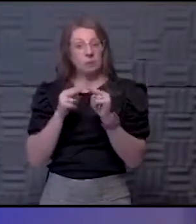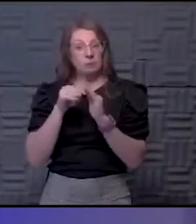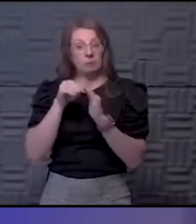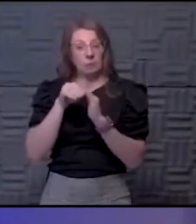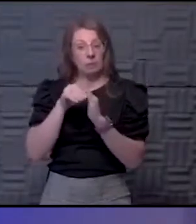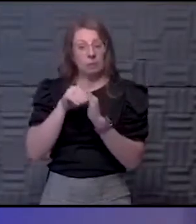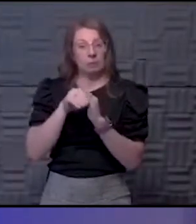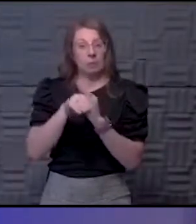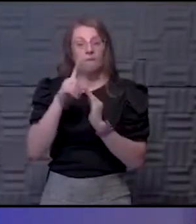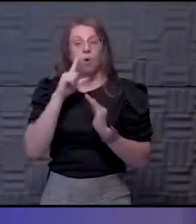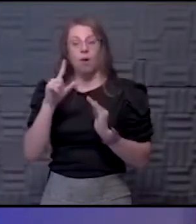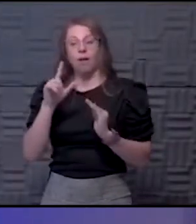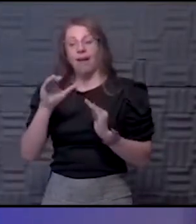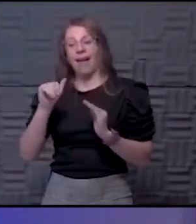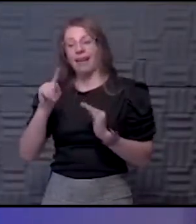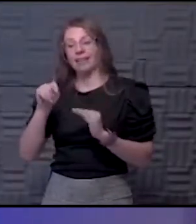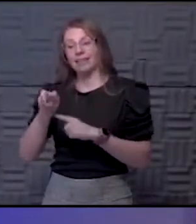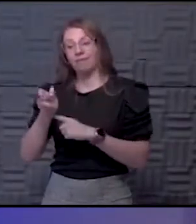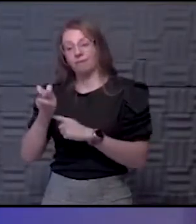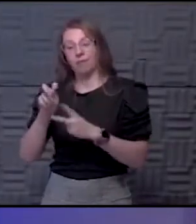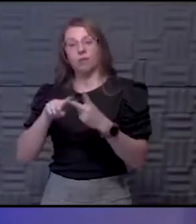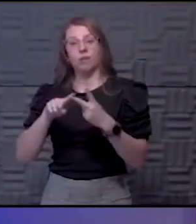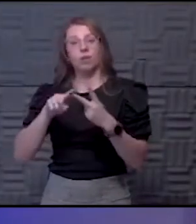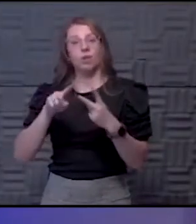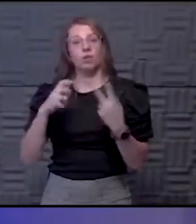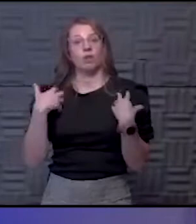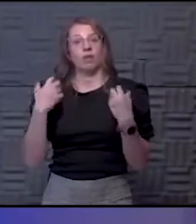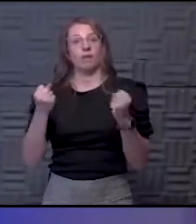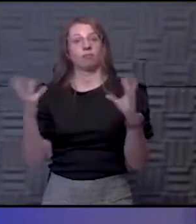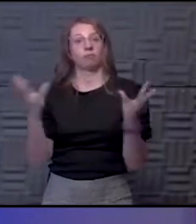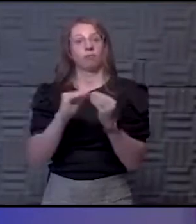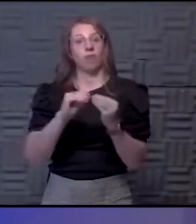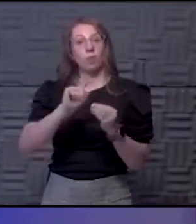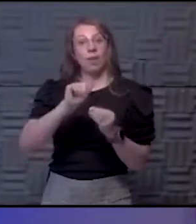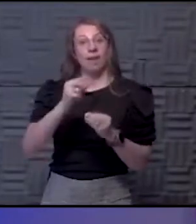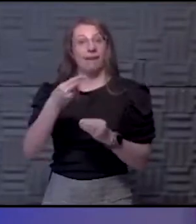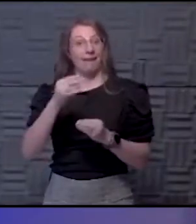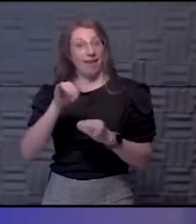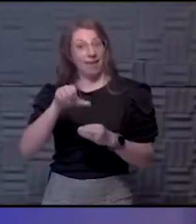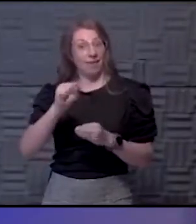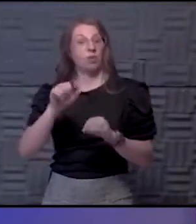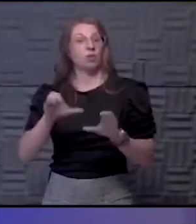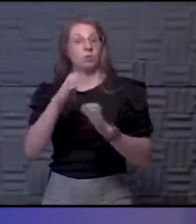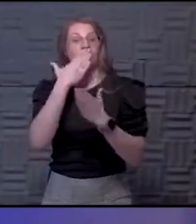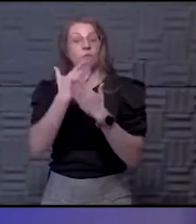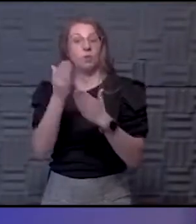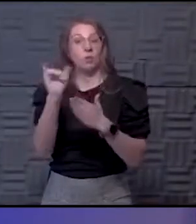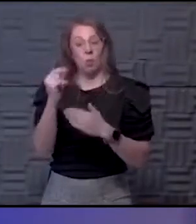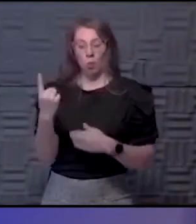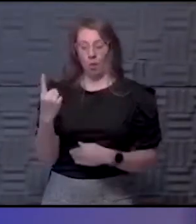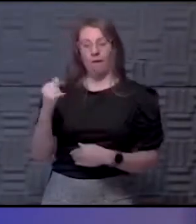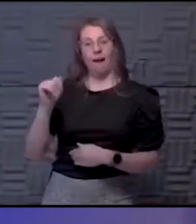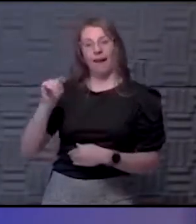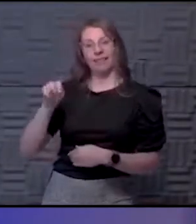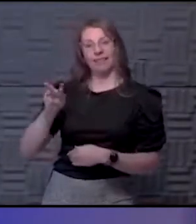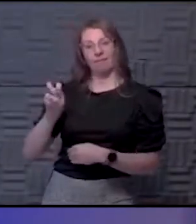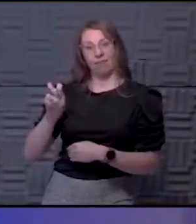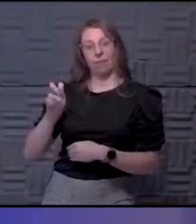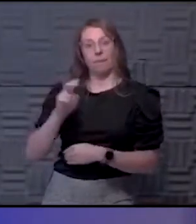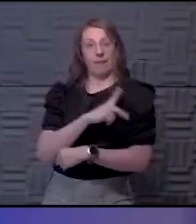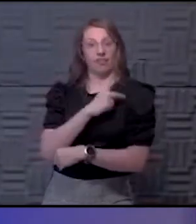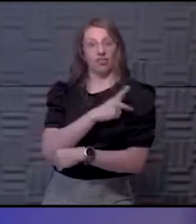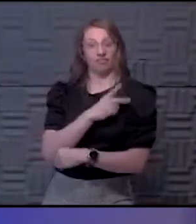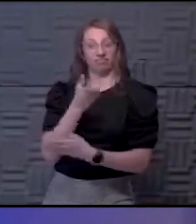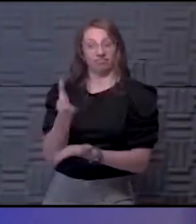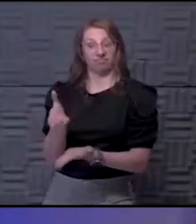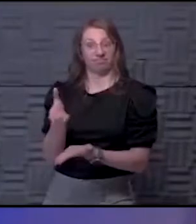as far as active and recovery, total of 20. And then Hays is doing well as well. They have just 1 active patient in the hospital.